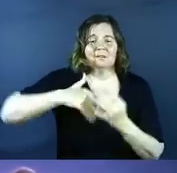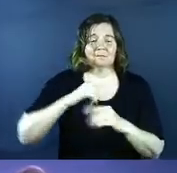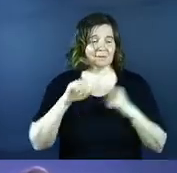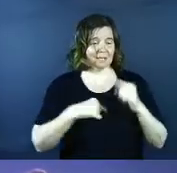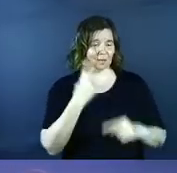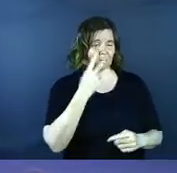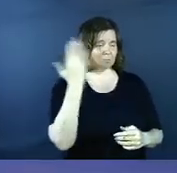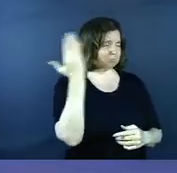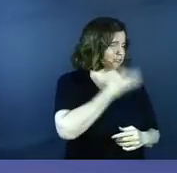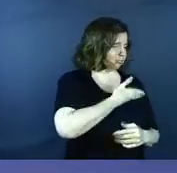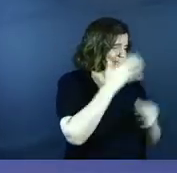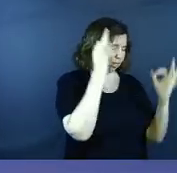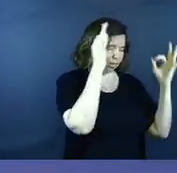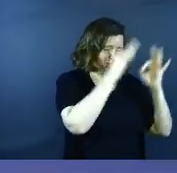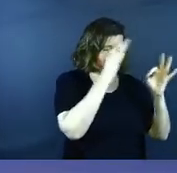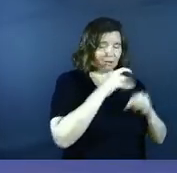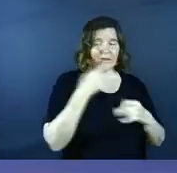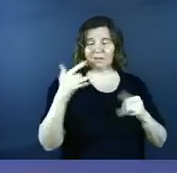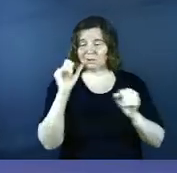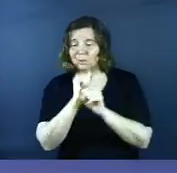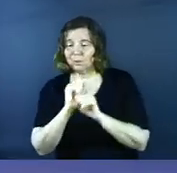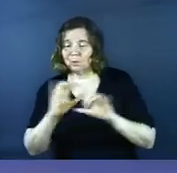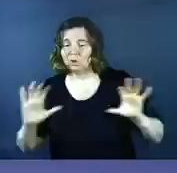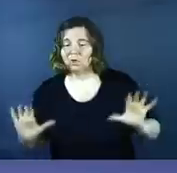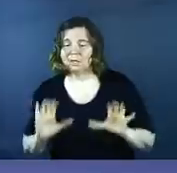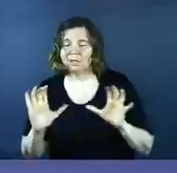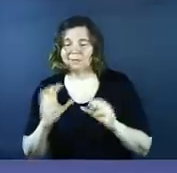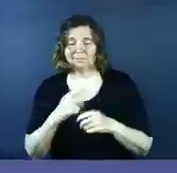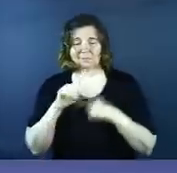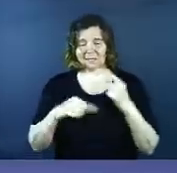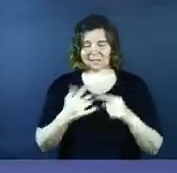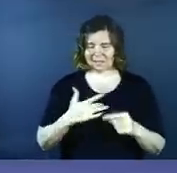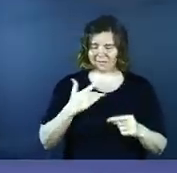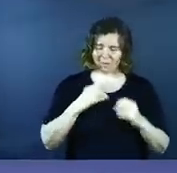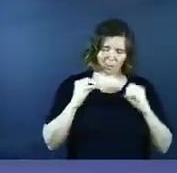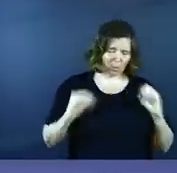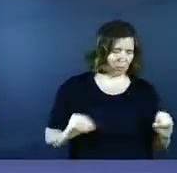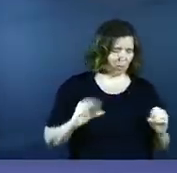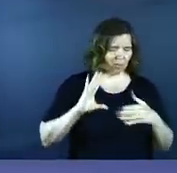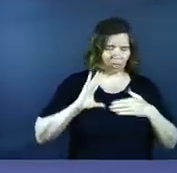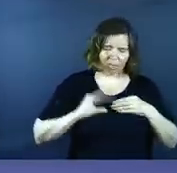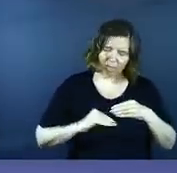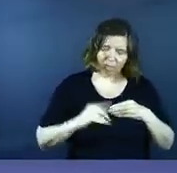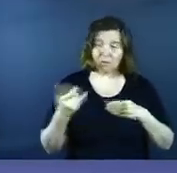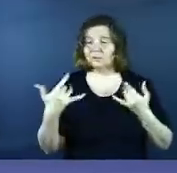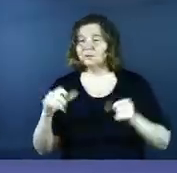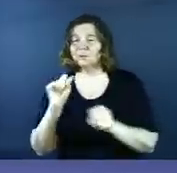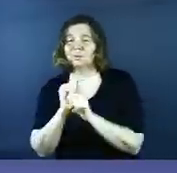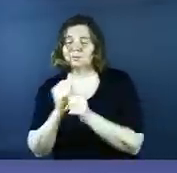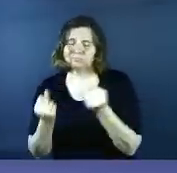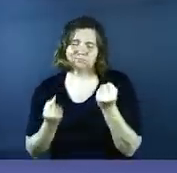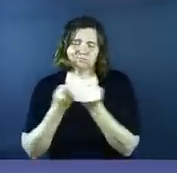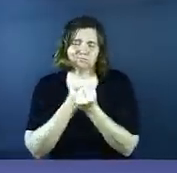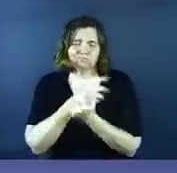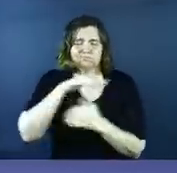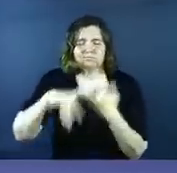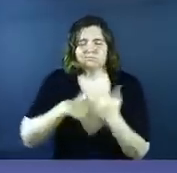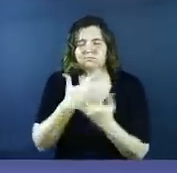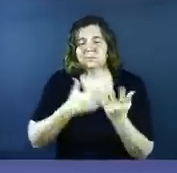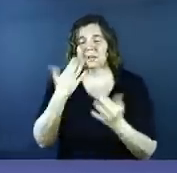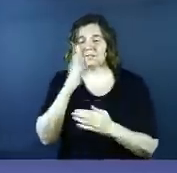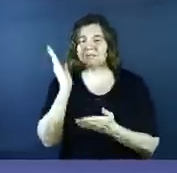You never stop working. Even when I don't see it, you're working. Even when I don't feel it, you're